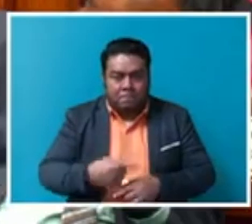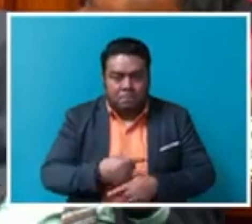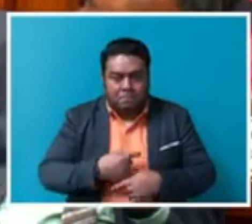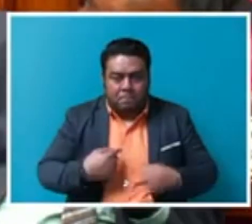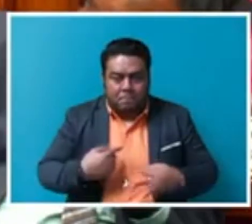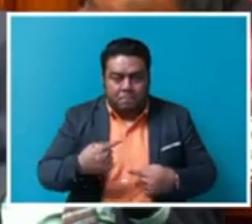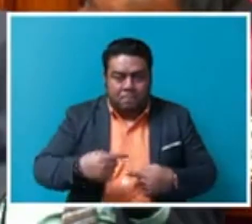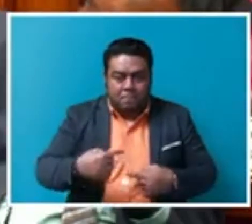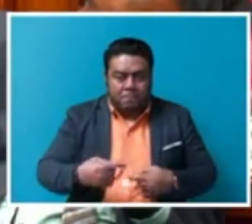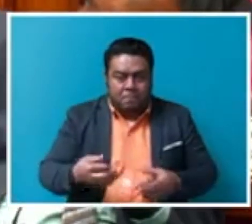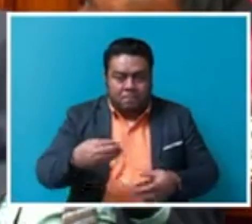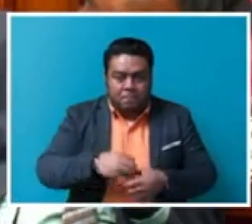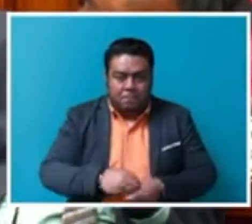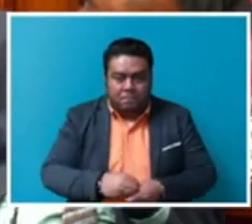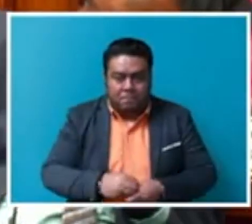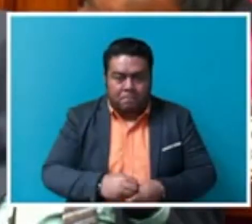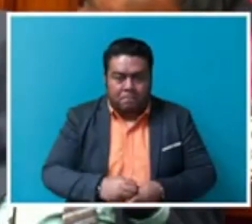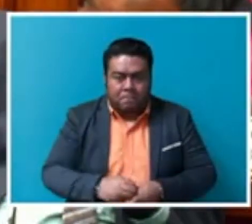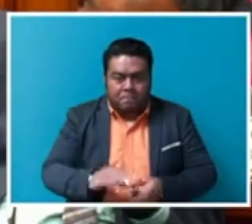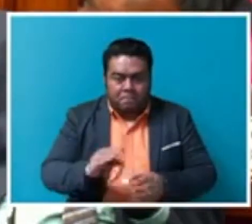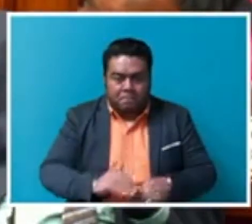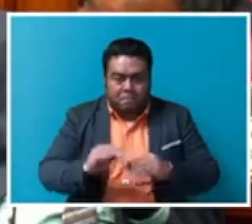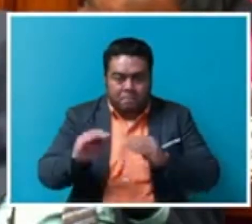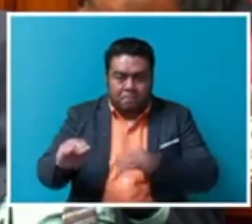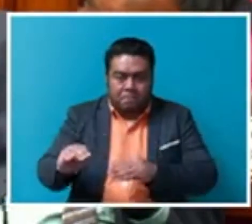improve oversight, and invest in initiatives